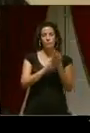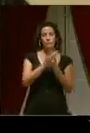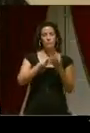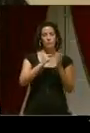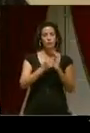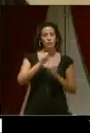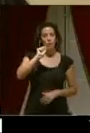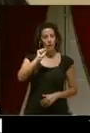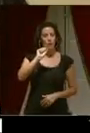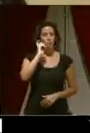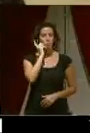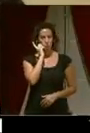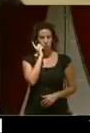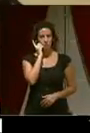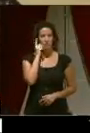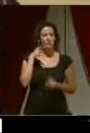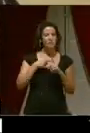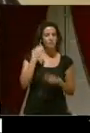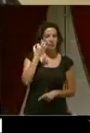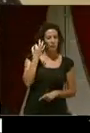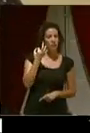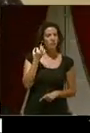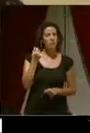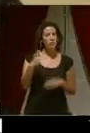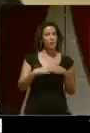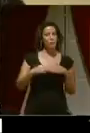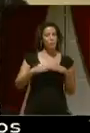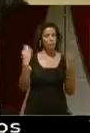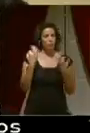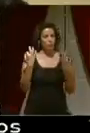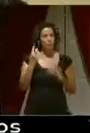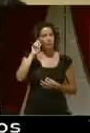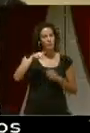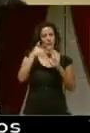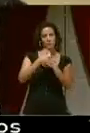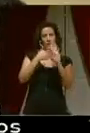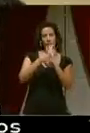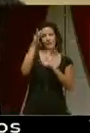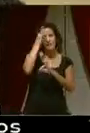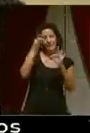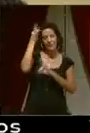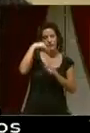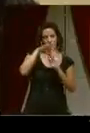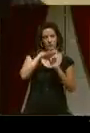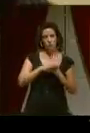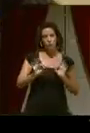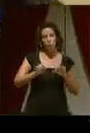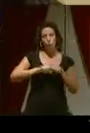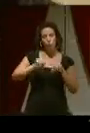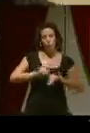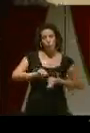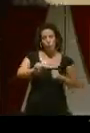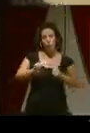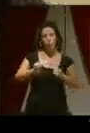And we are going to talk about our project, what it means for our users, and we are going to explain